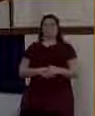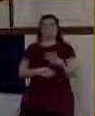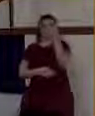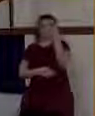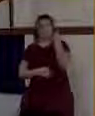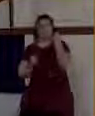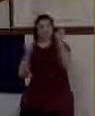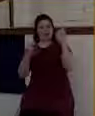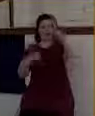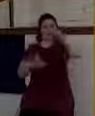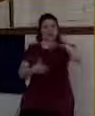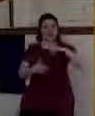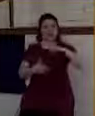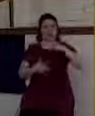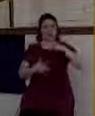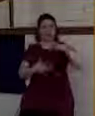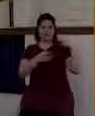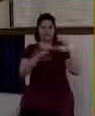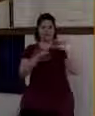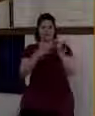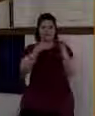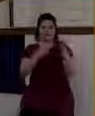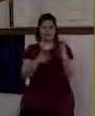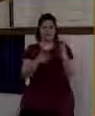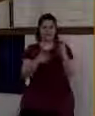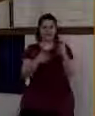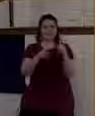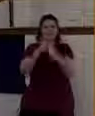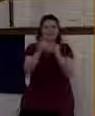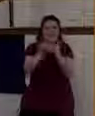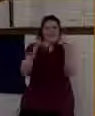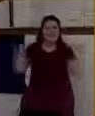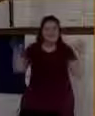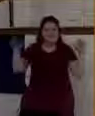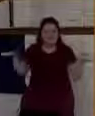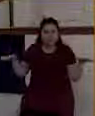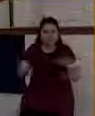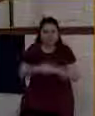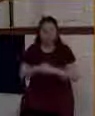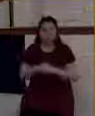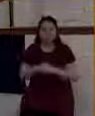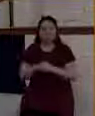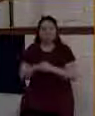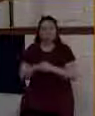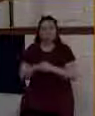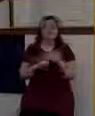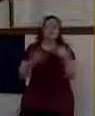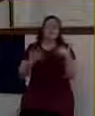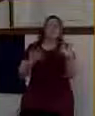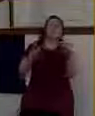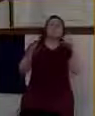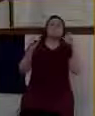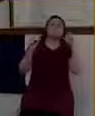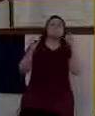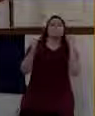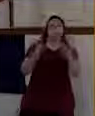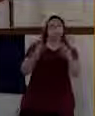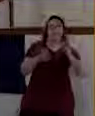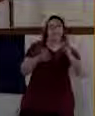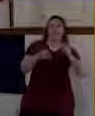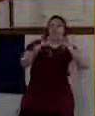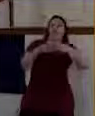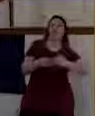were started by angels, or they were said to be started by angels? That's what the